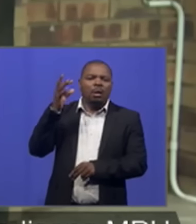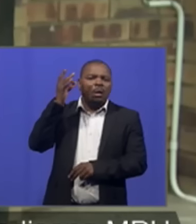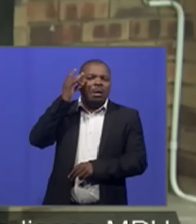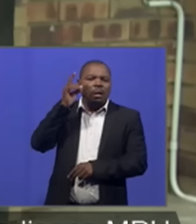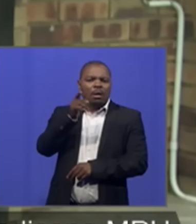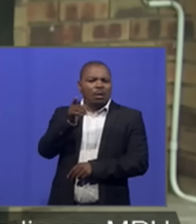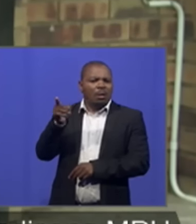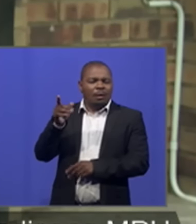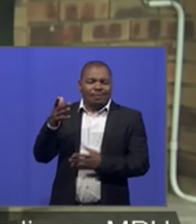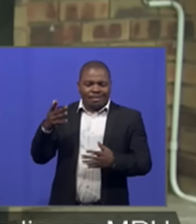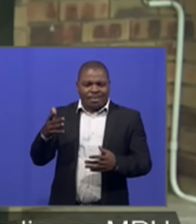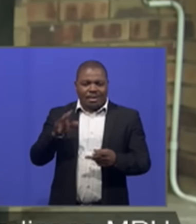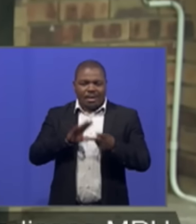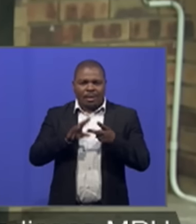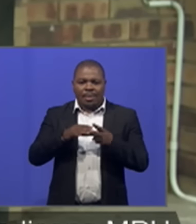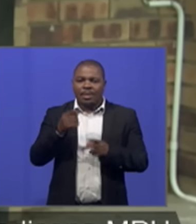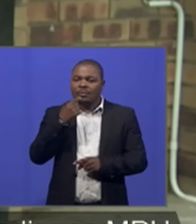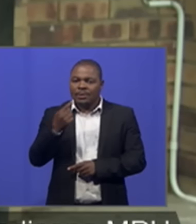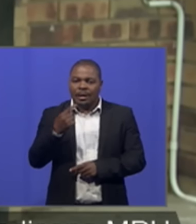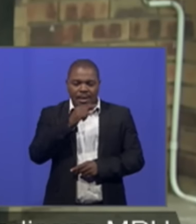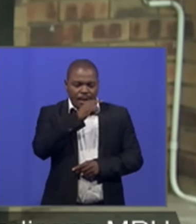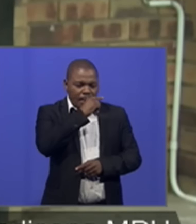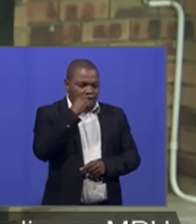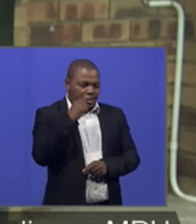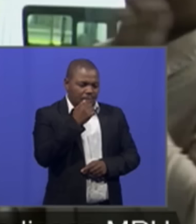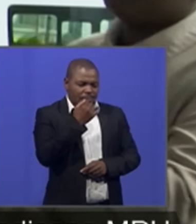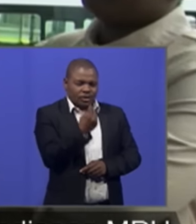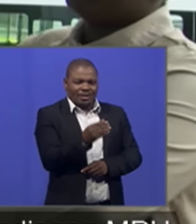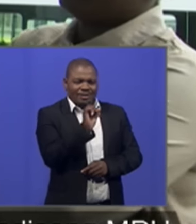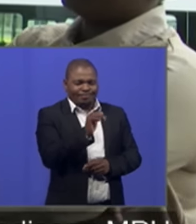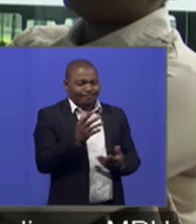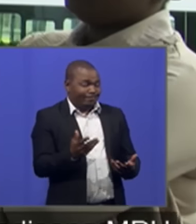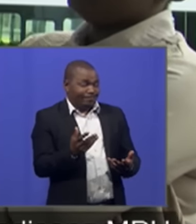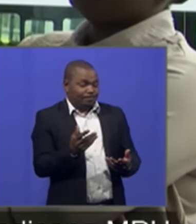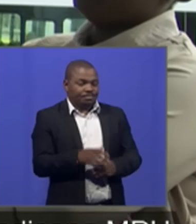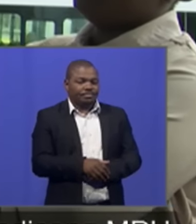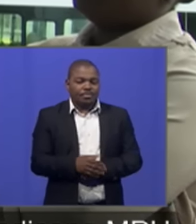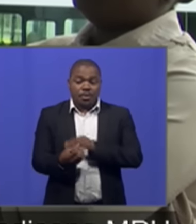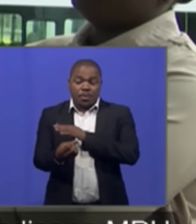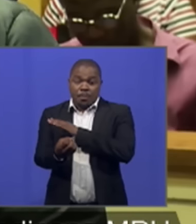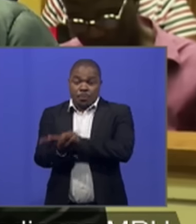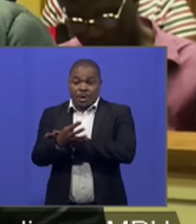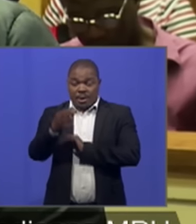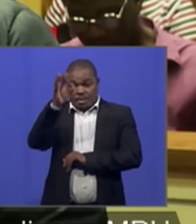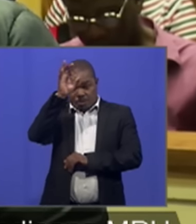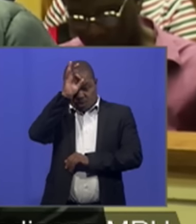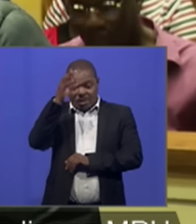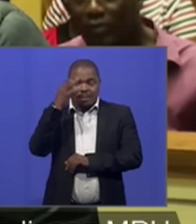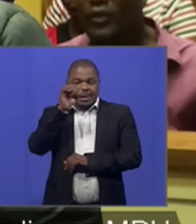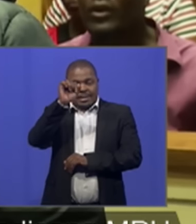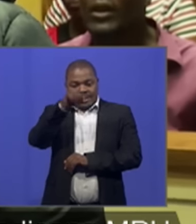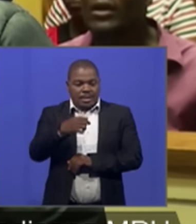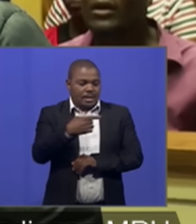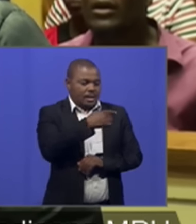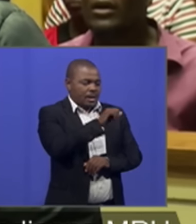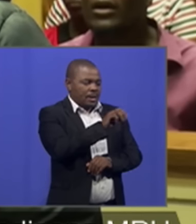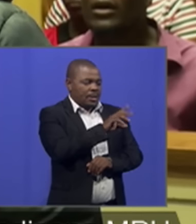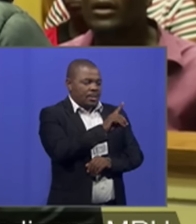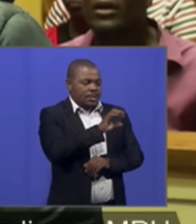understand, and they are mentioning the name of your child. Ba sephodisa sa Mpumalanga ba kgonthišitše gore ba lapa la ga Gadi ba